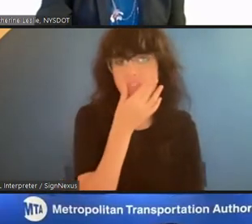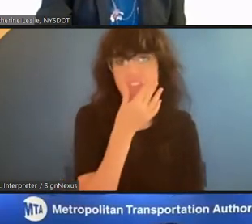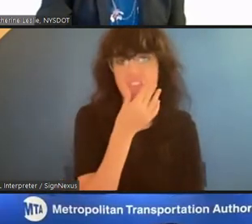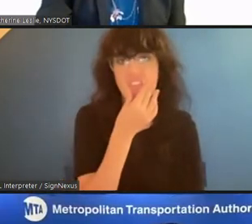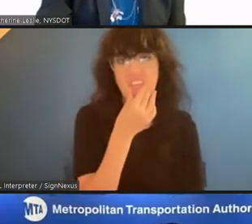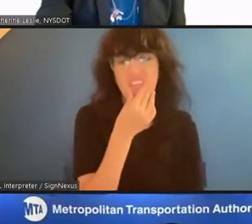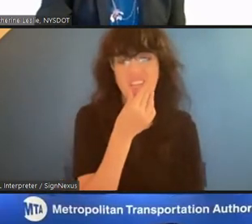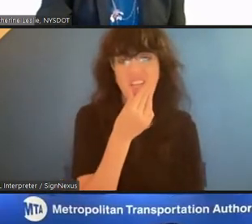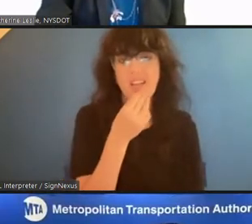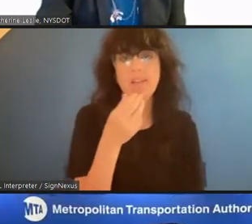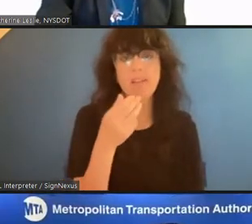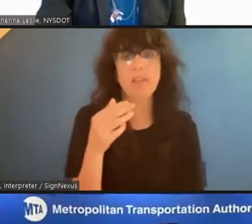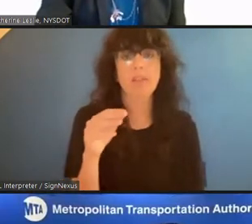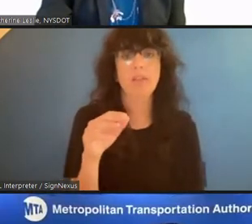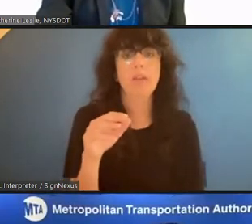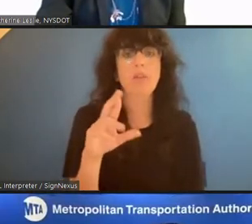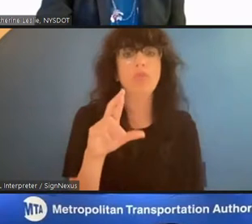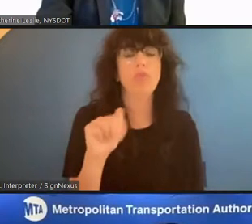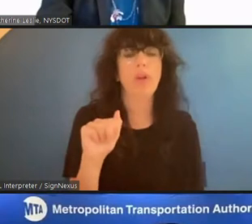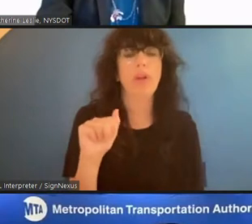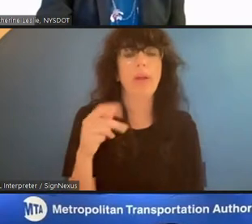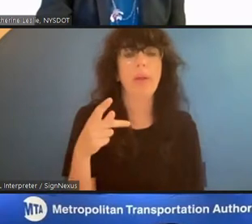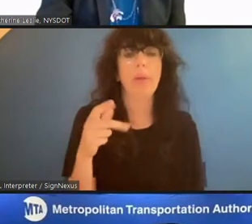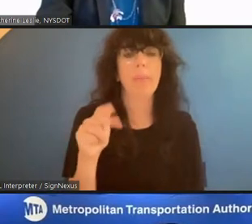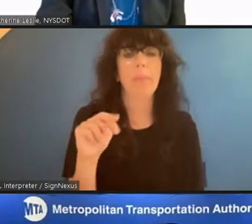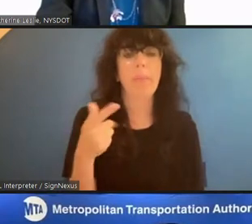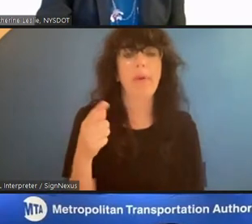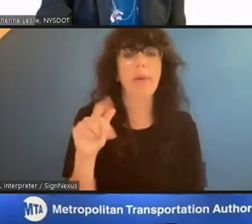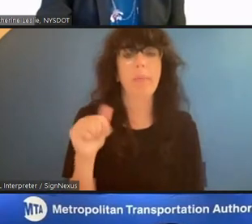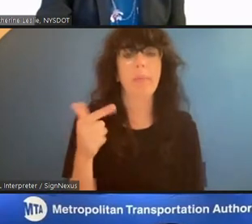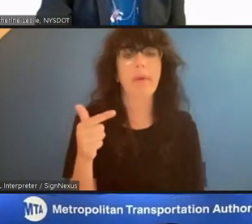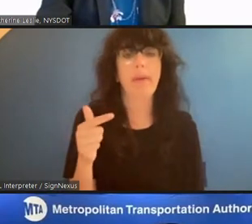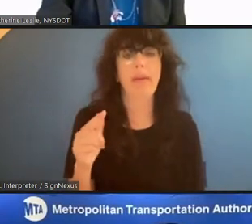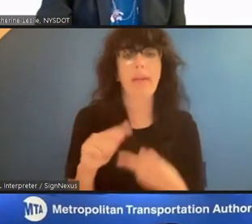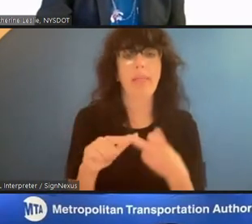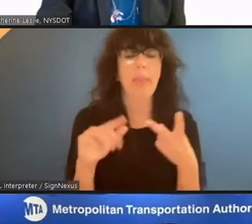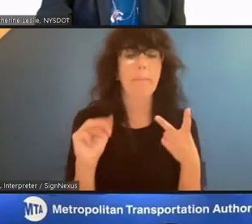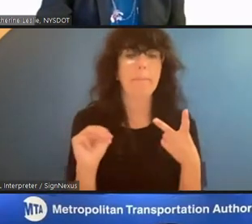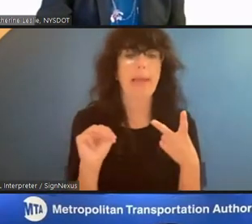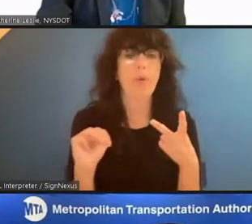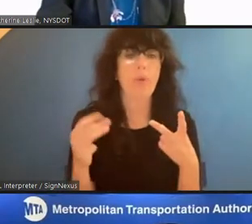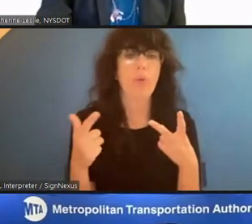our next speaker is ray pang pang followed by michael goals